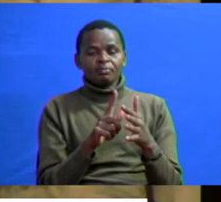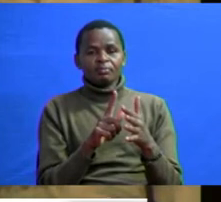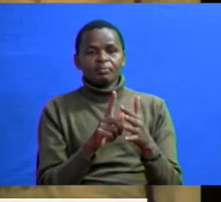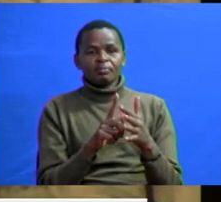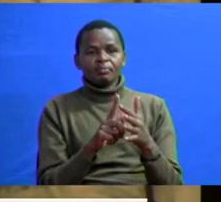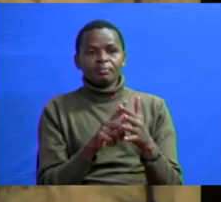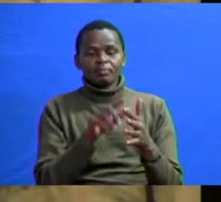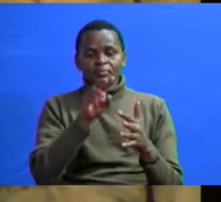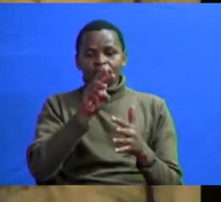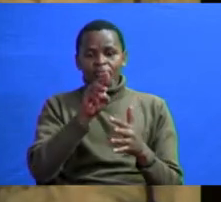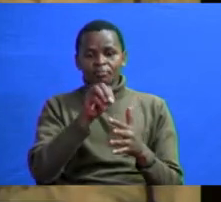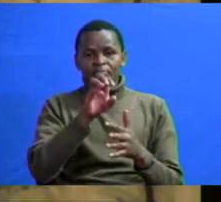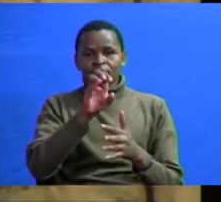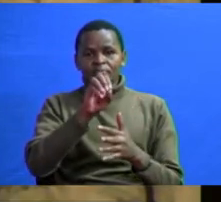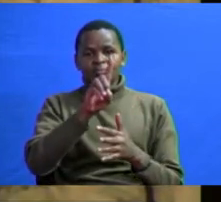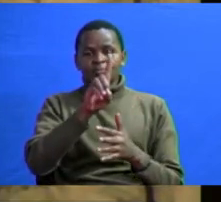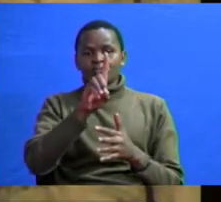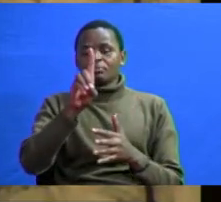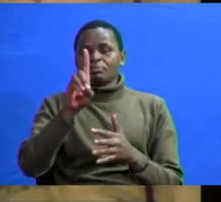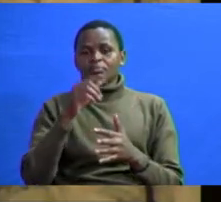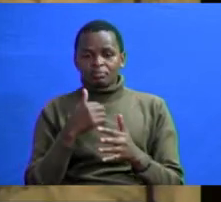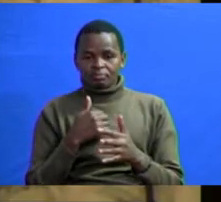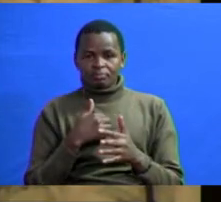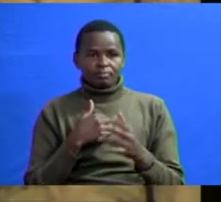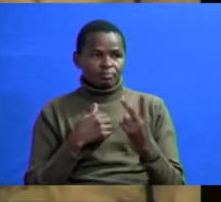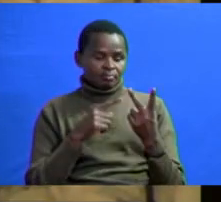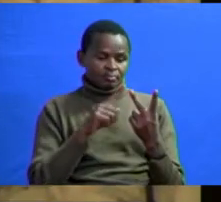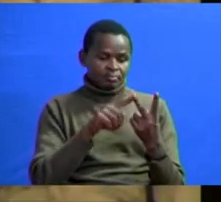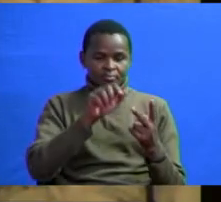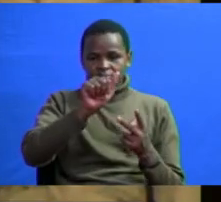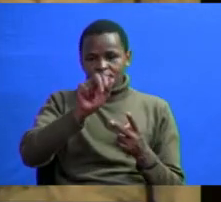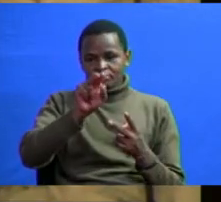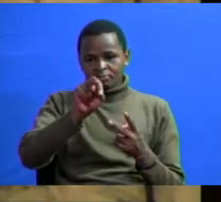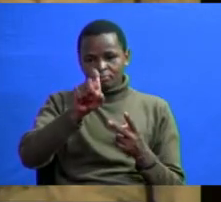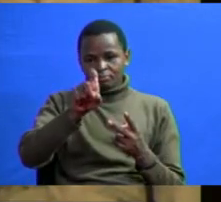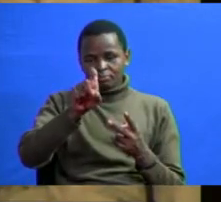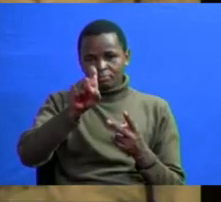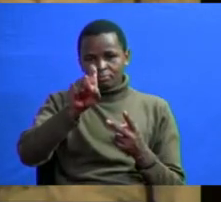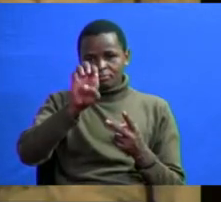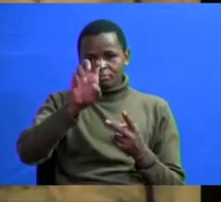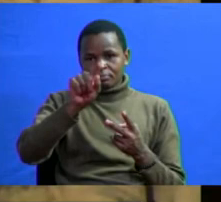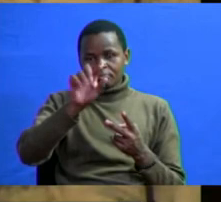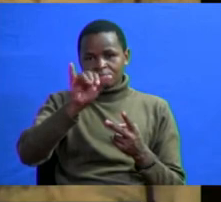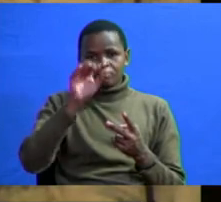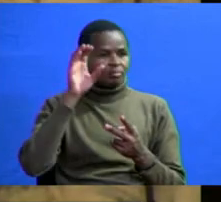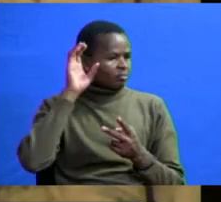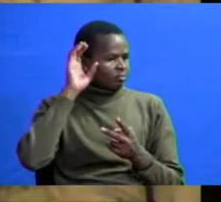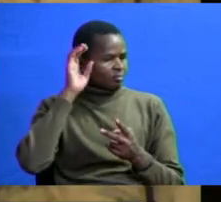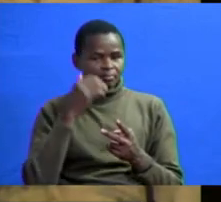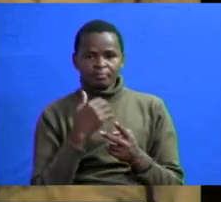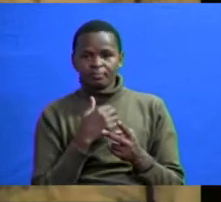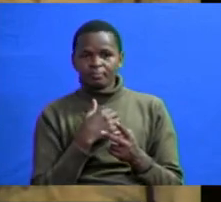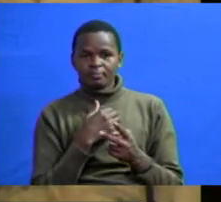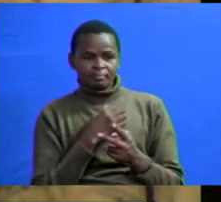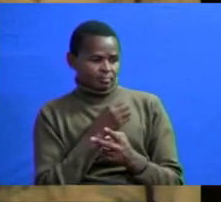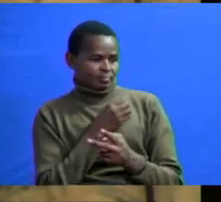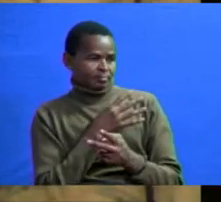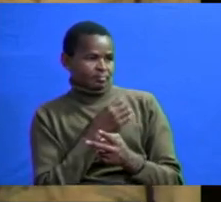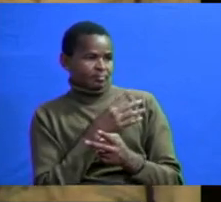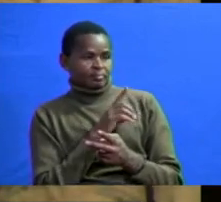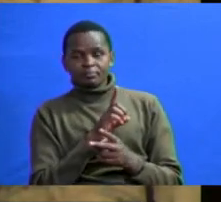mood disorders. We have anxiety disorders. Like if you hear someone has panic